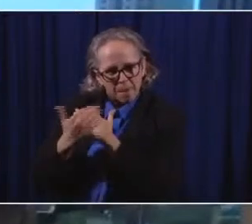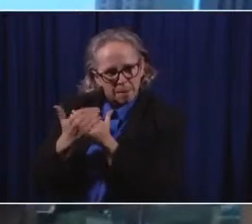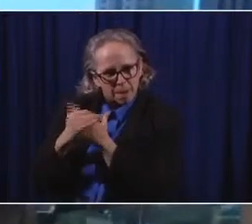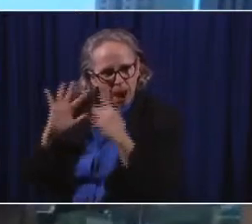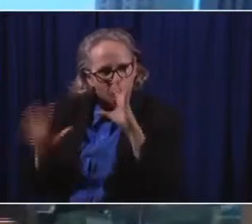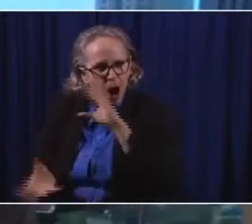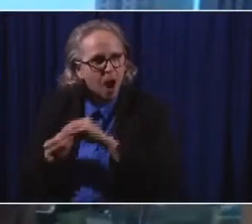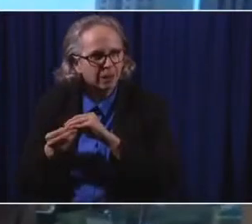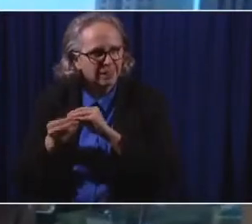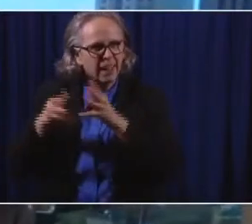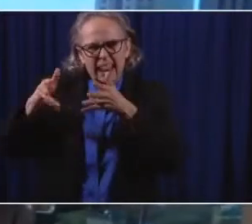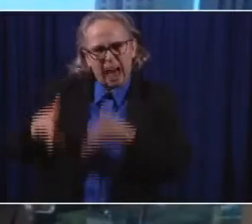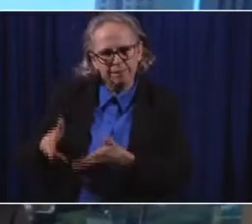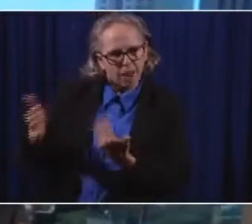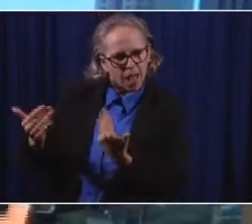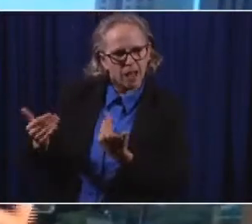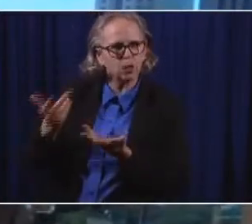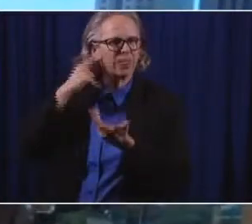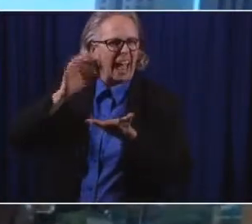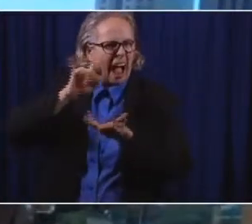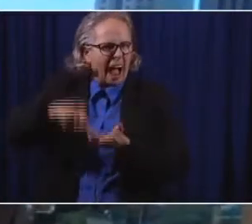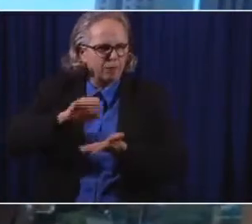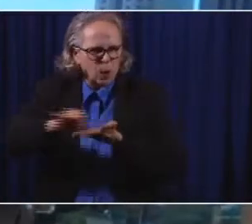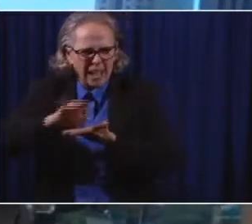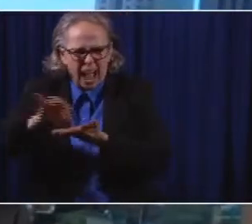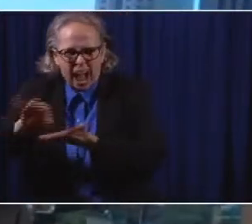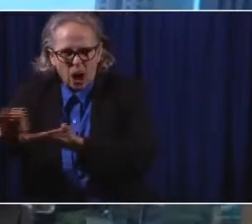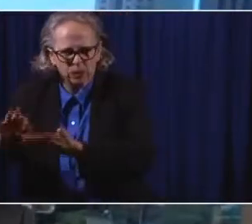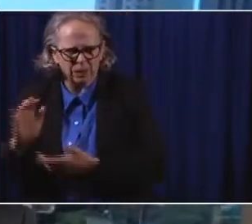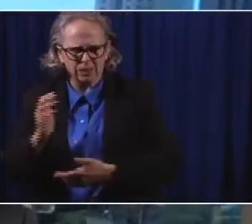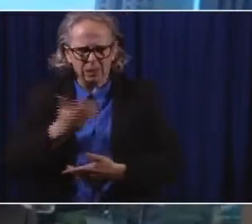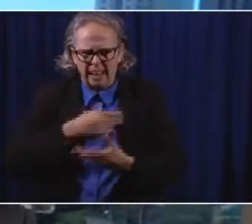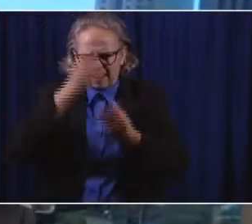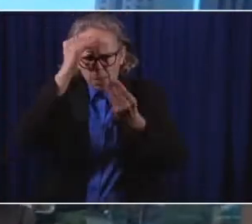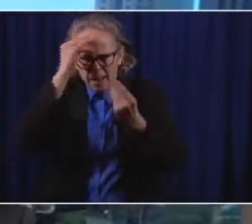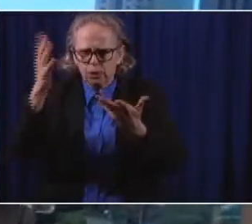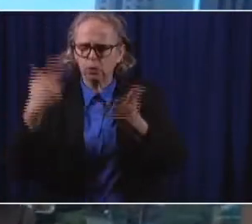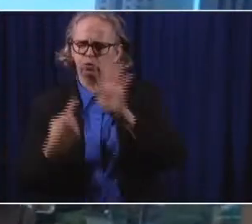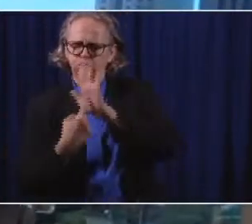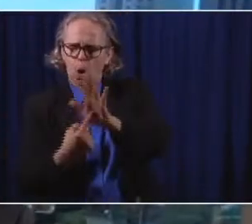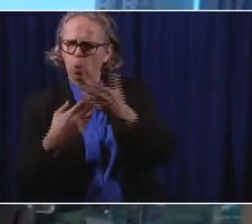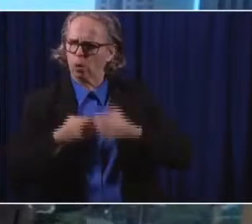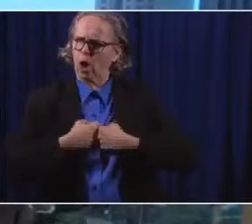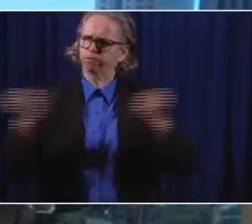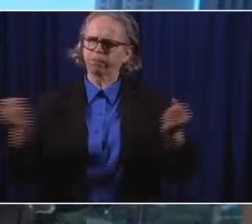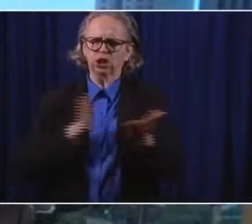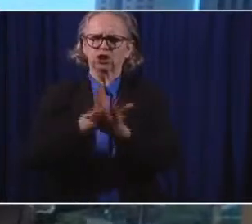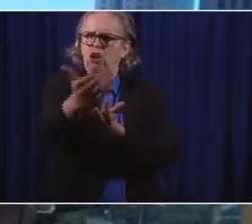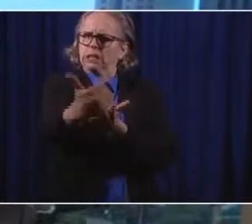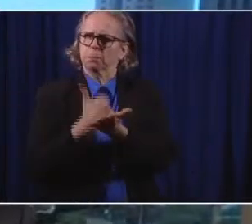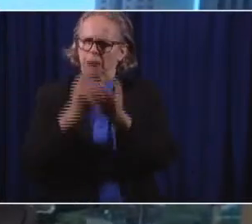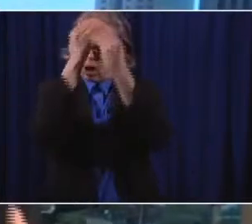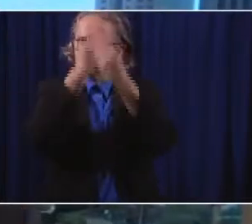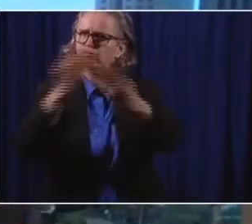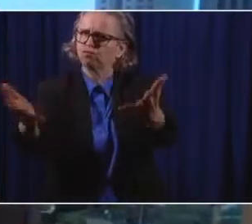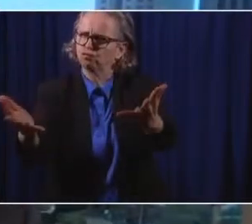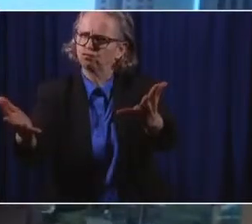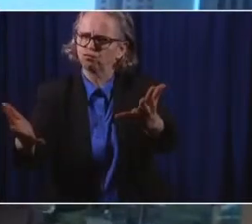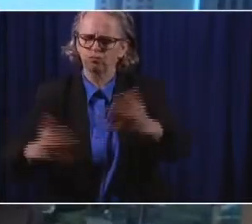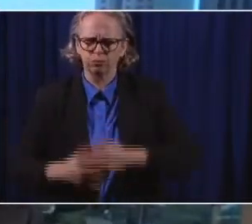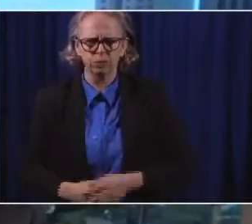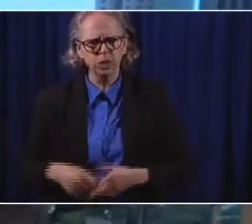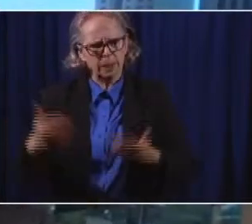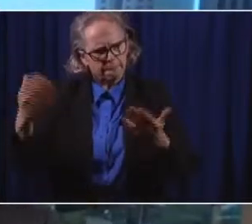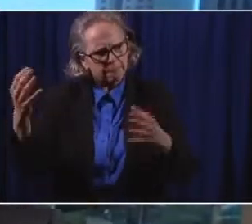bottom line is this: if you got a ballot, mail it in. If you want to vote absentee, request that absentee ballot today. Whichever method you choose, make sure you